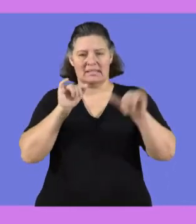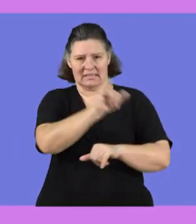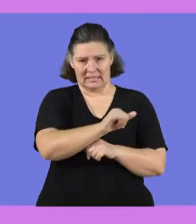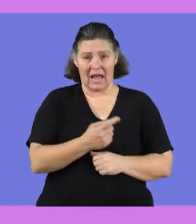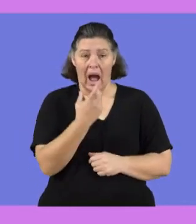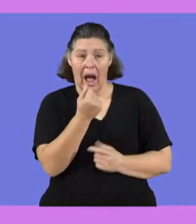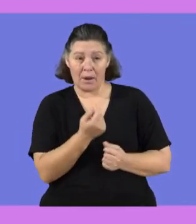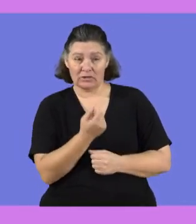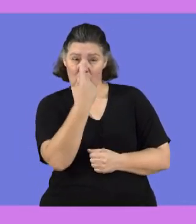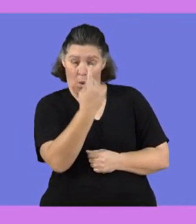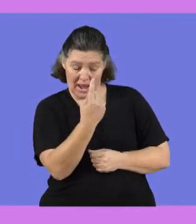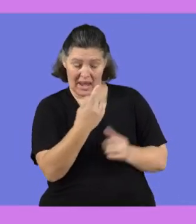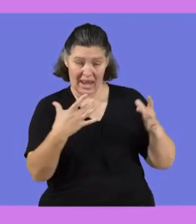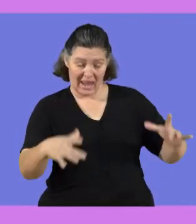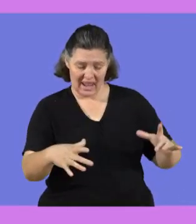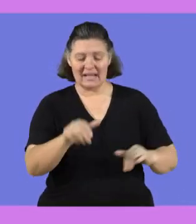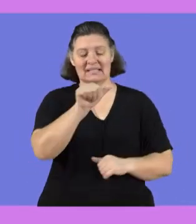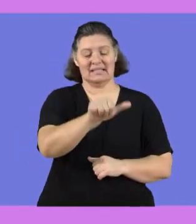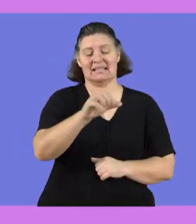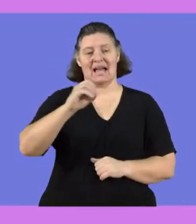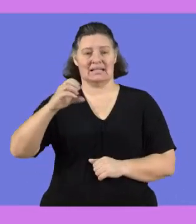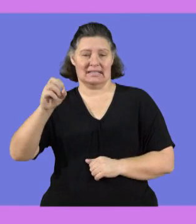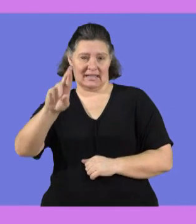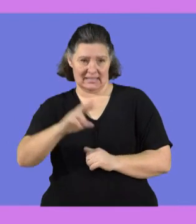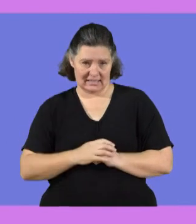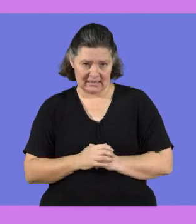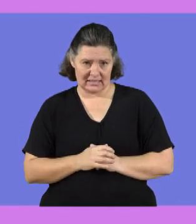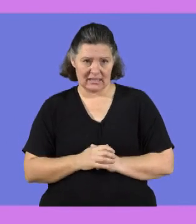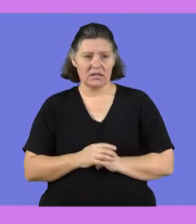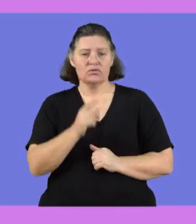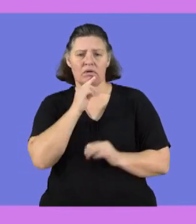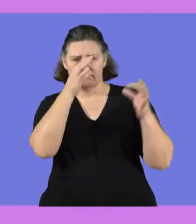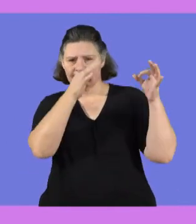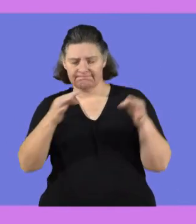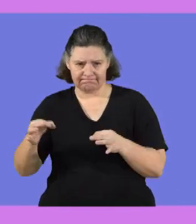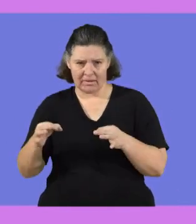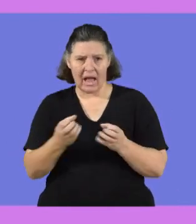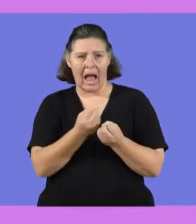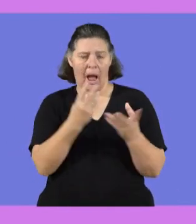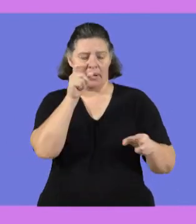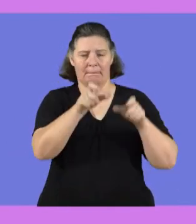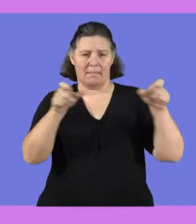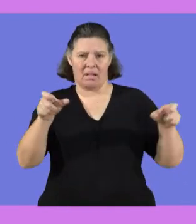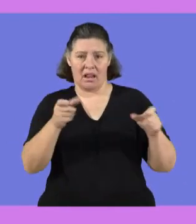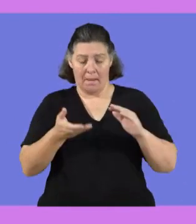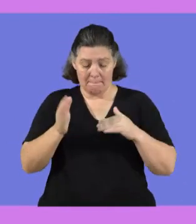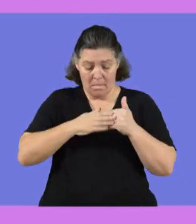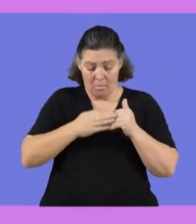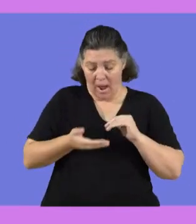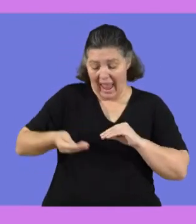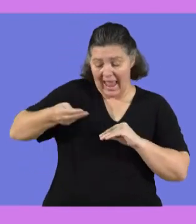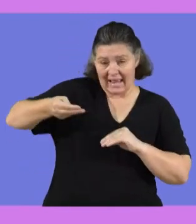cost of platter is 600 rand. Use the table below to determine the cost of platter as the number of